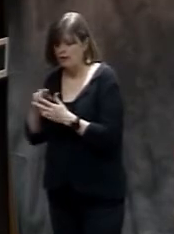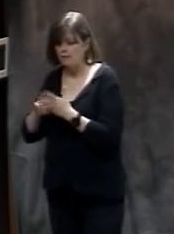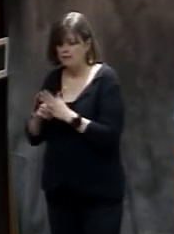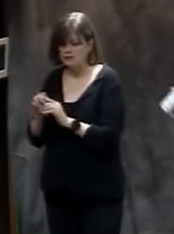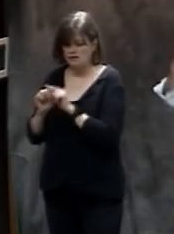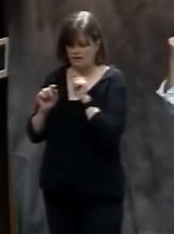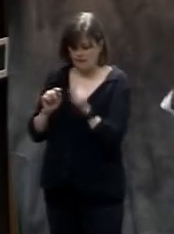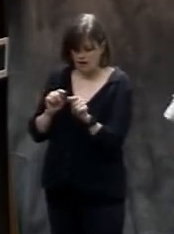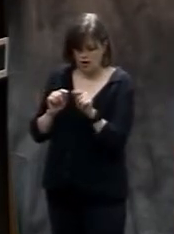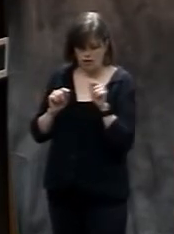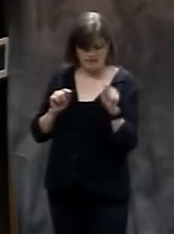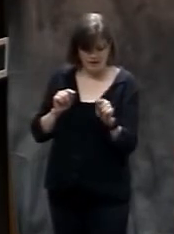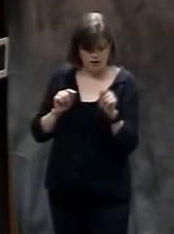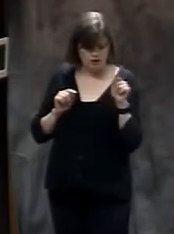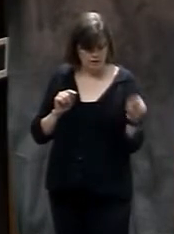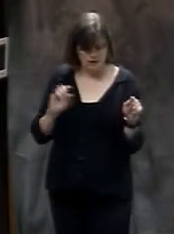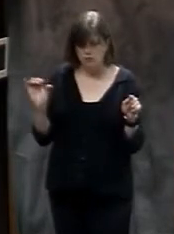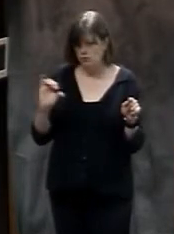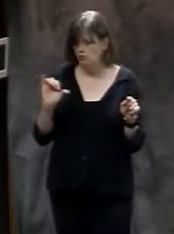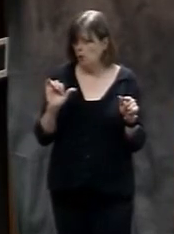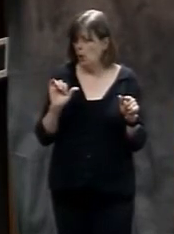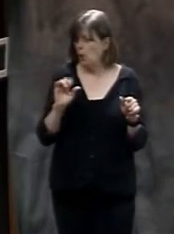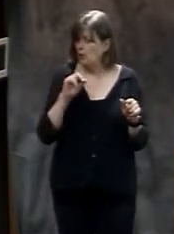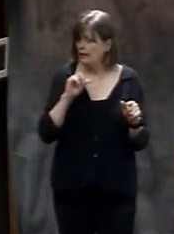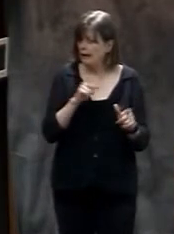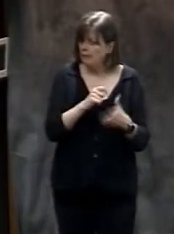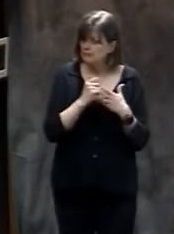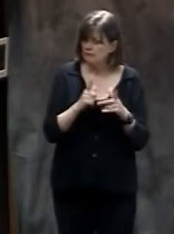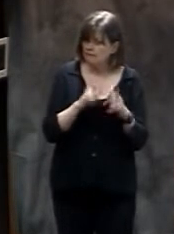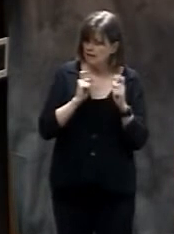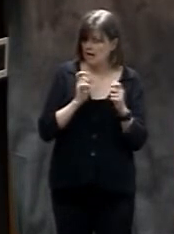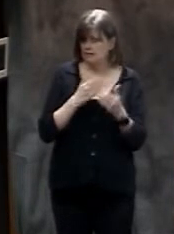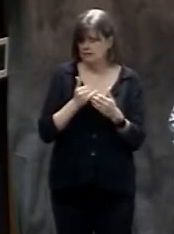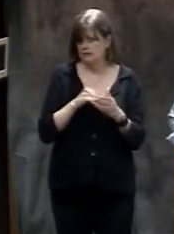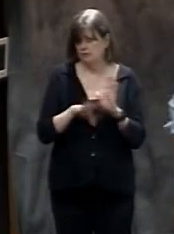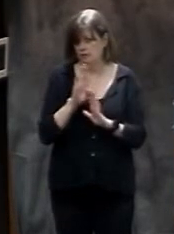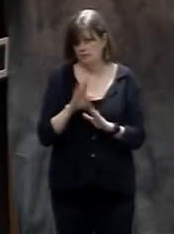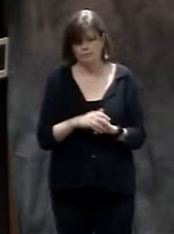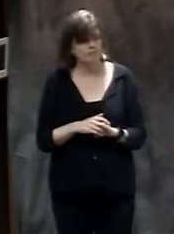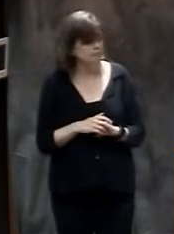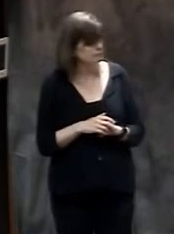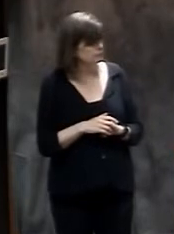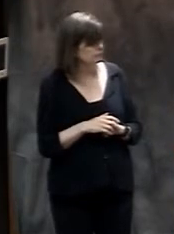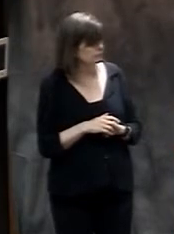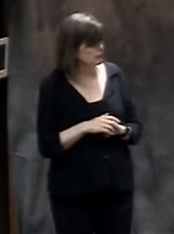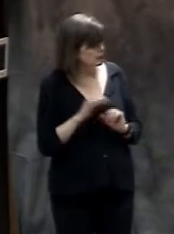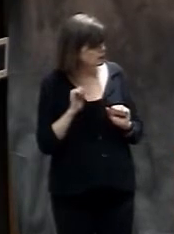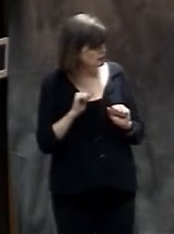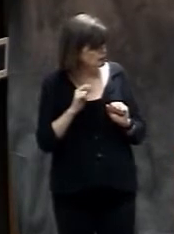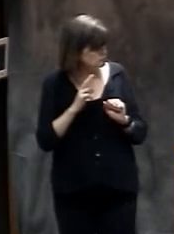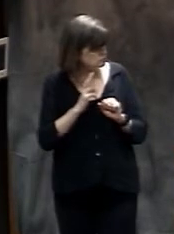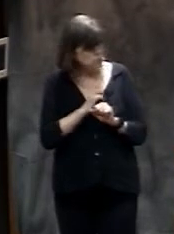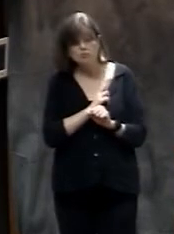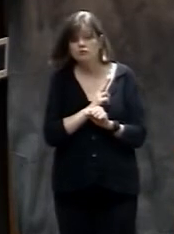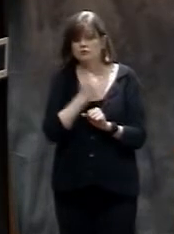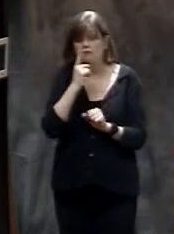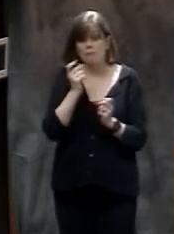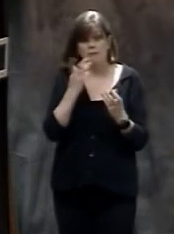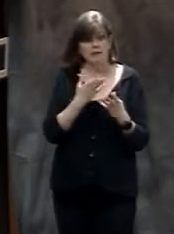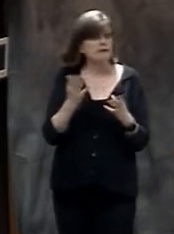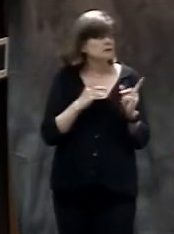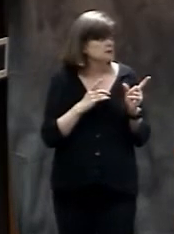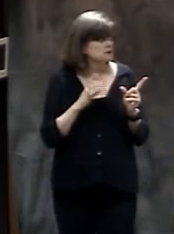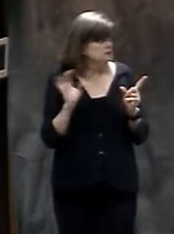us to get, and they're really fast and easy for us to develop. And they can be useful for a lot of things. This is the same